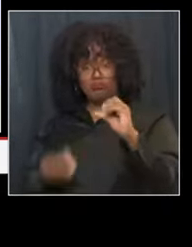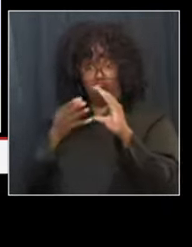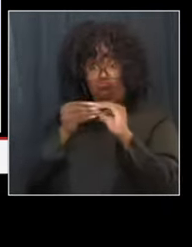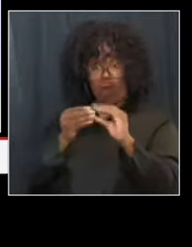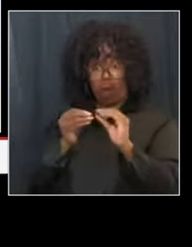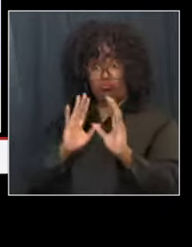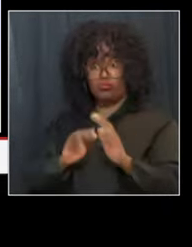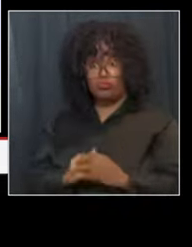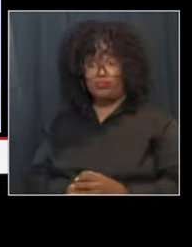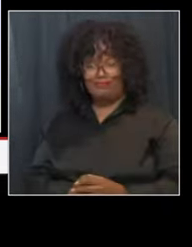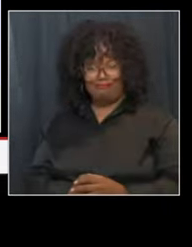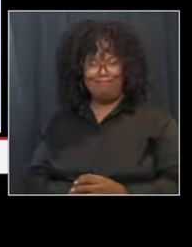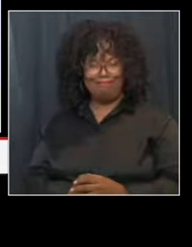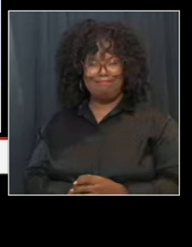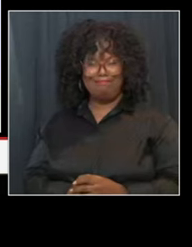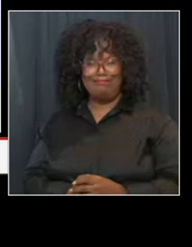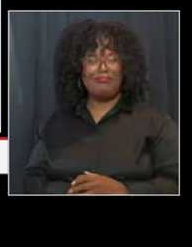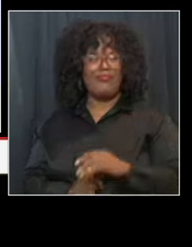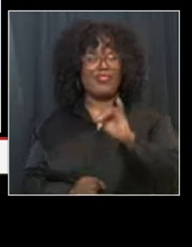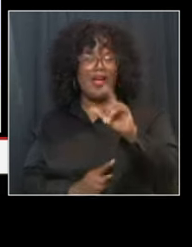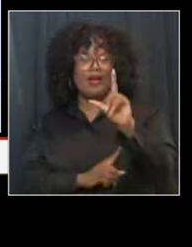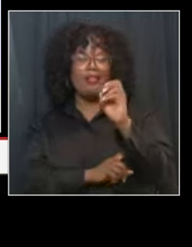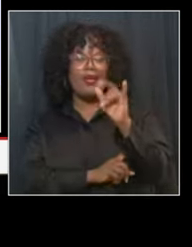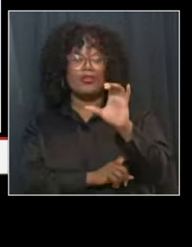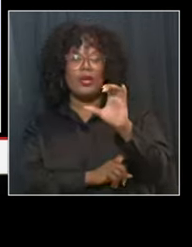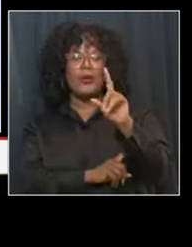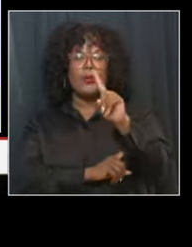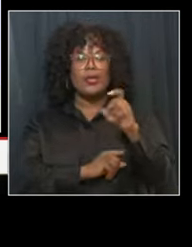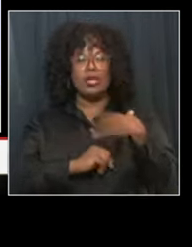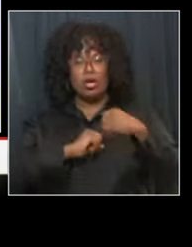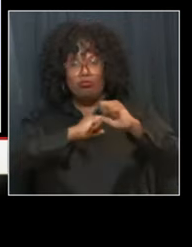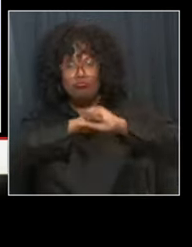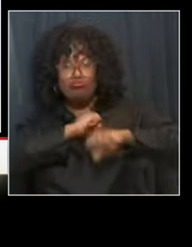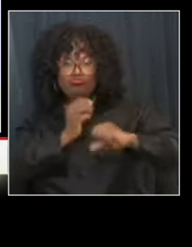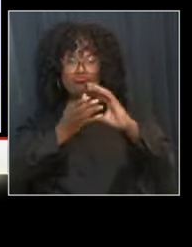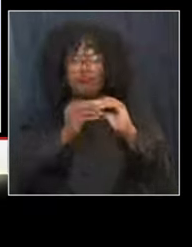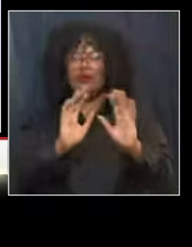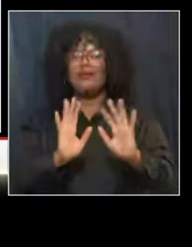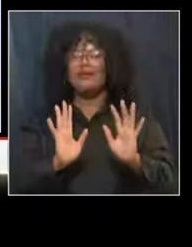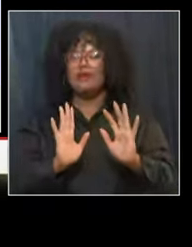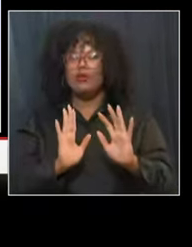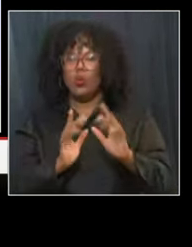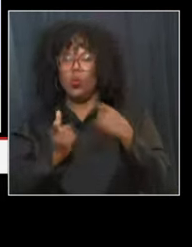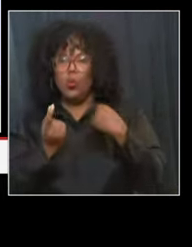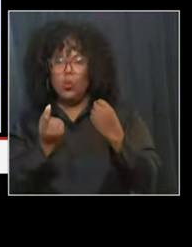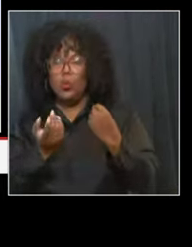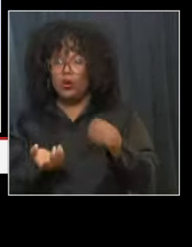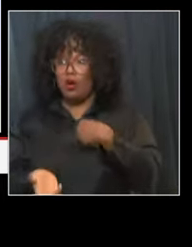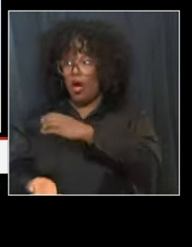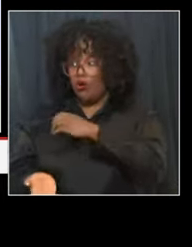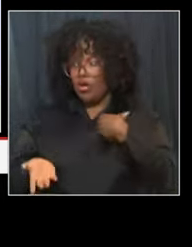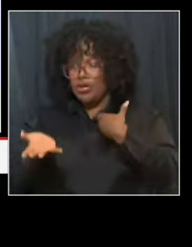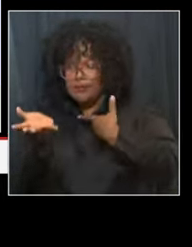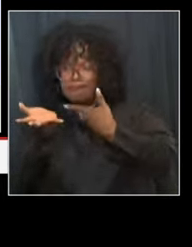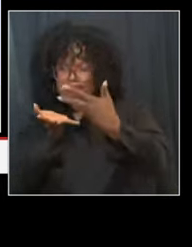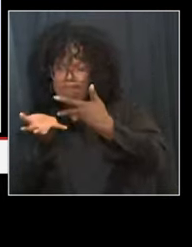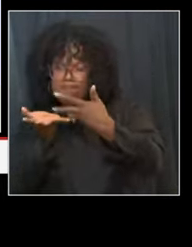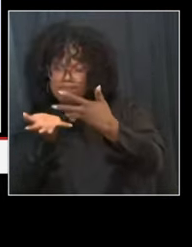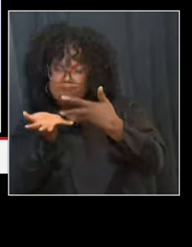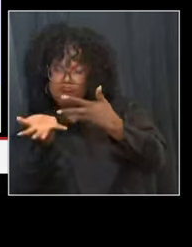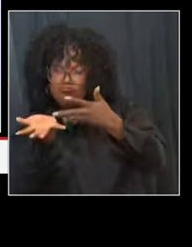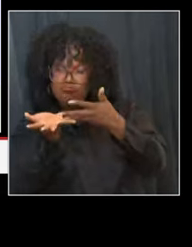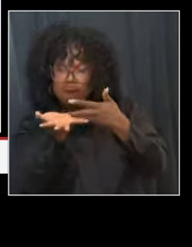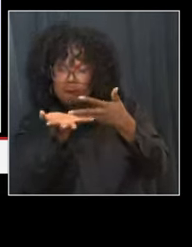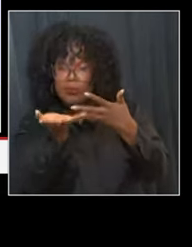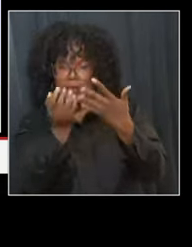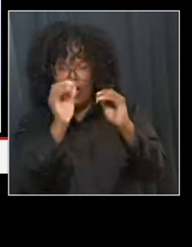will continue to work with the Congress to get this reversed. So we will not take our foot off the gas as it relates